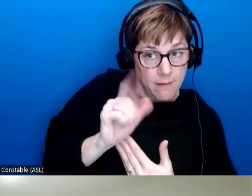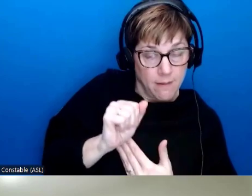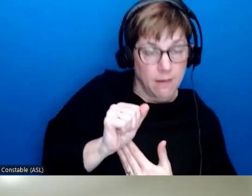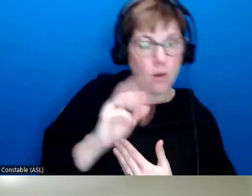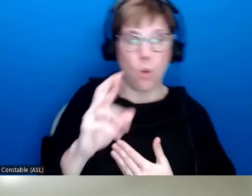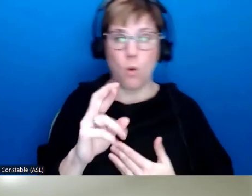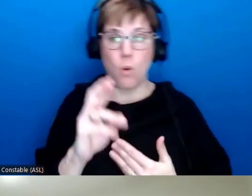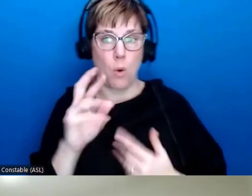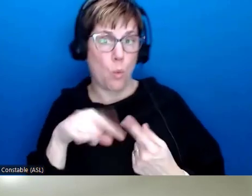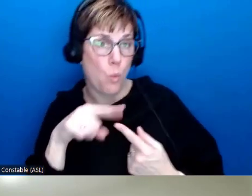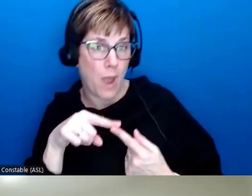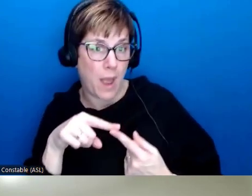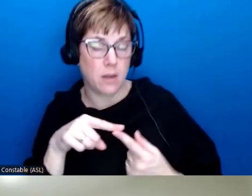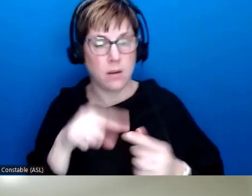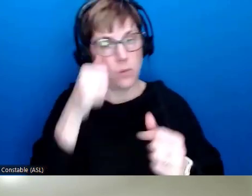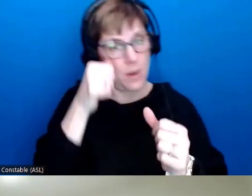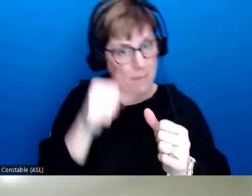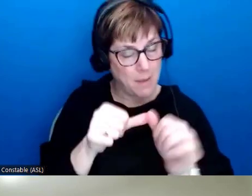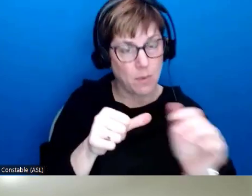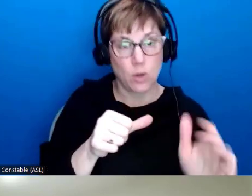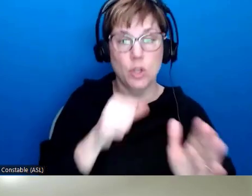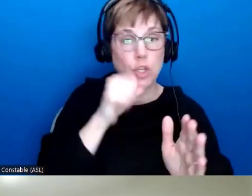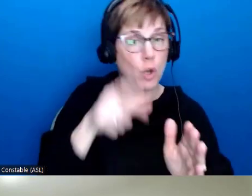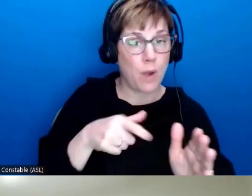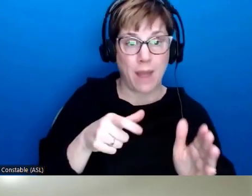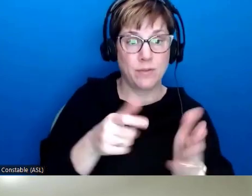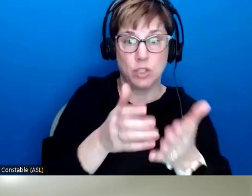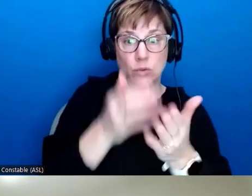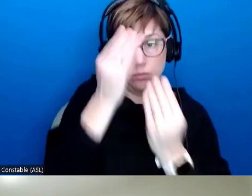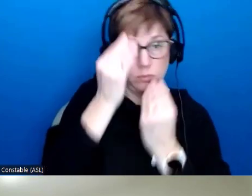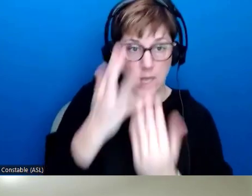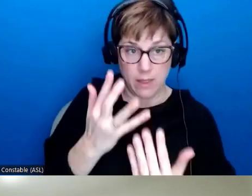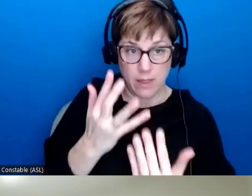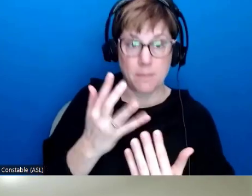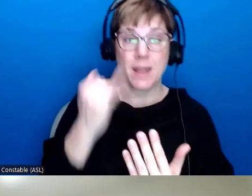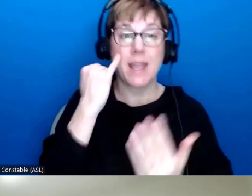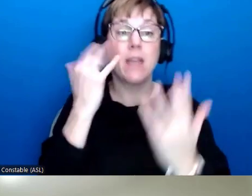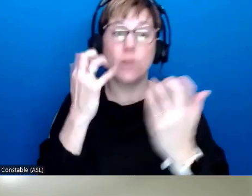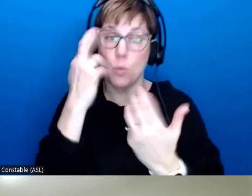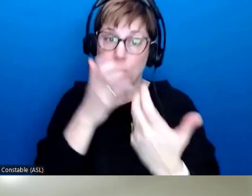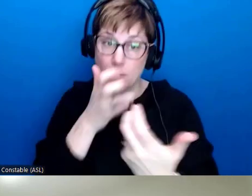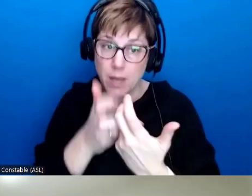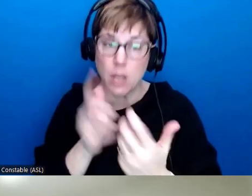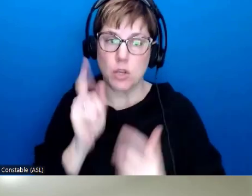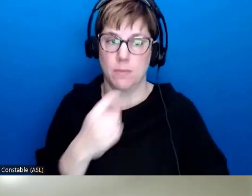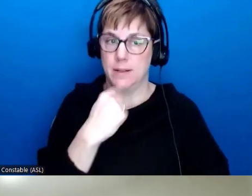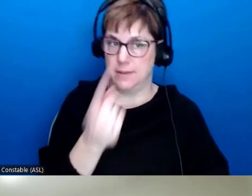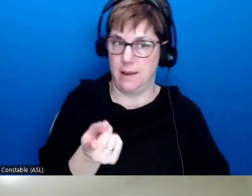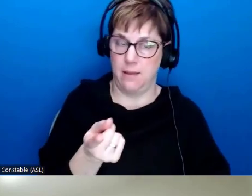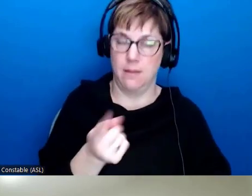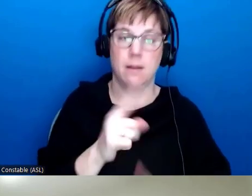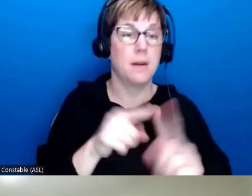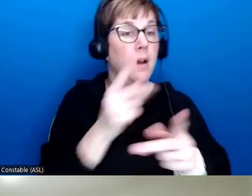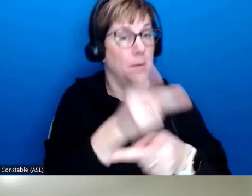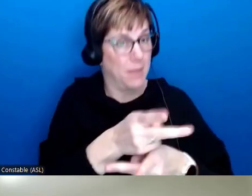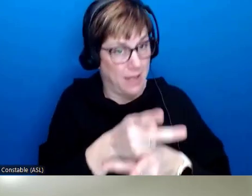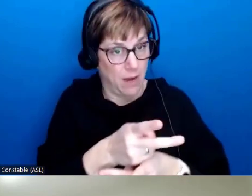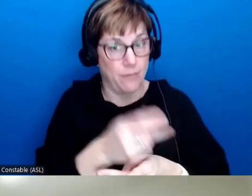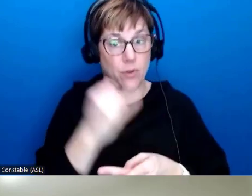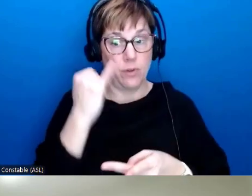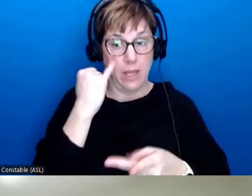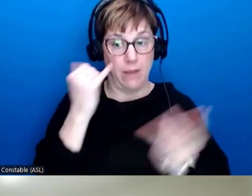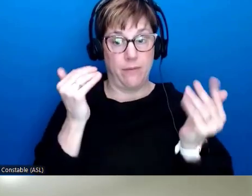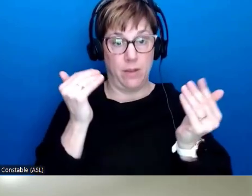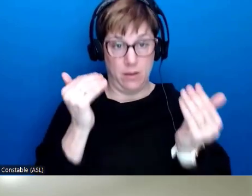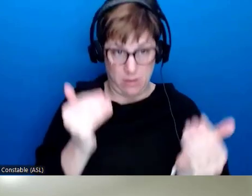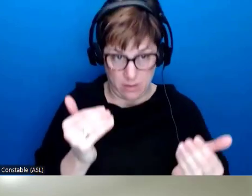reminder, you don't have to disclose unless you're asking for a reasonable accommodation, but be careful if you're going to go that route, because